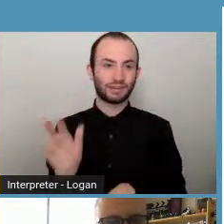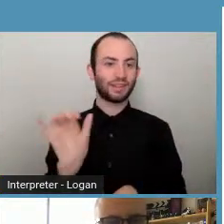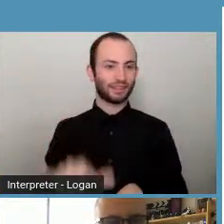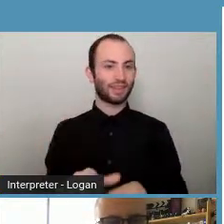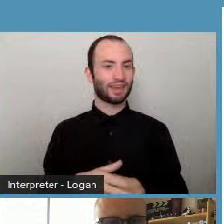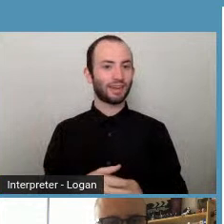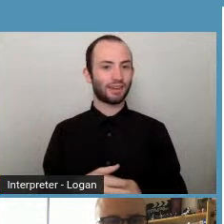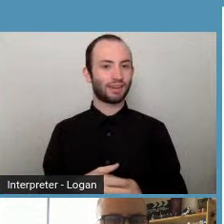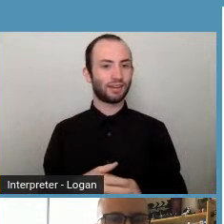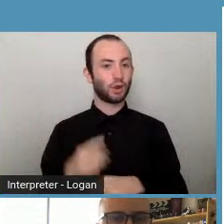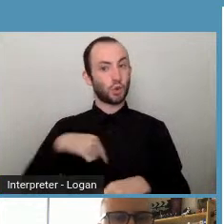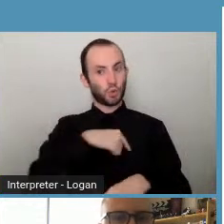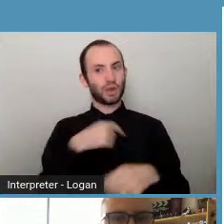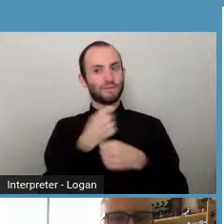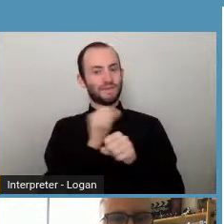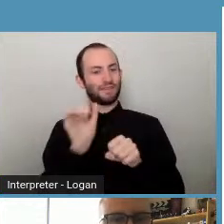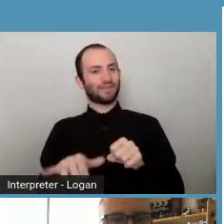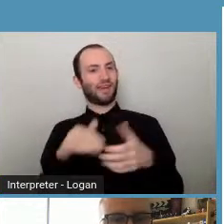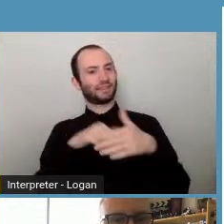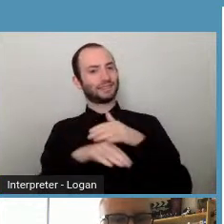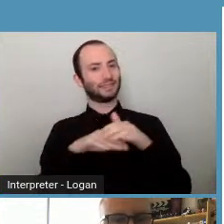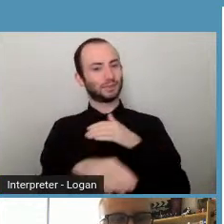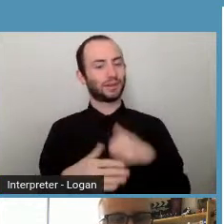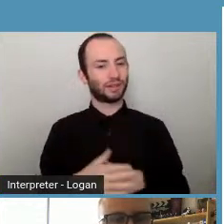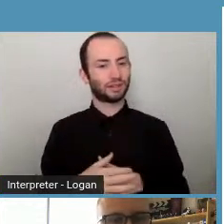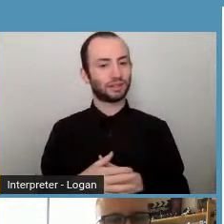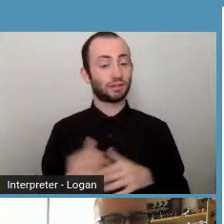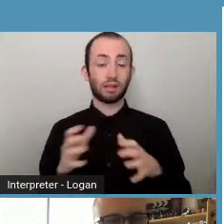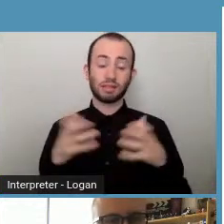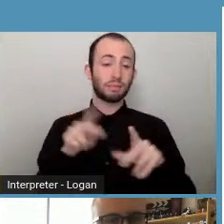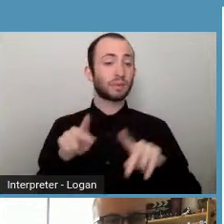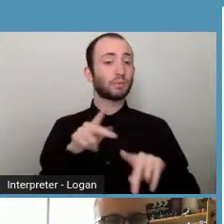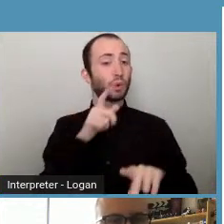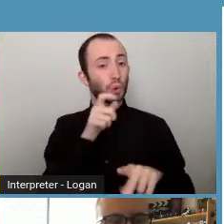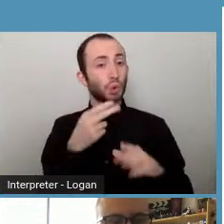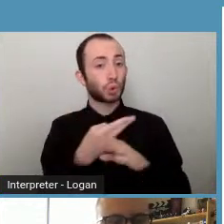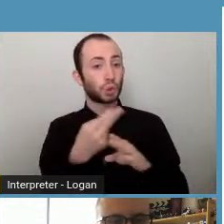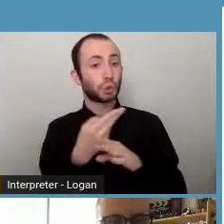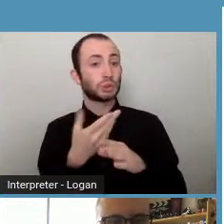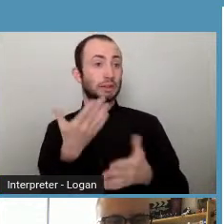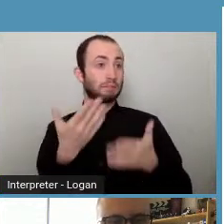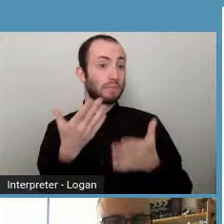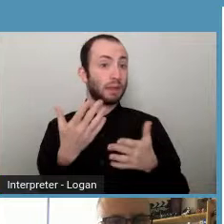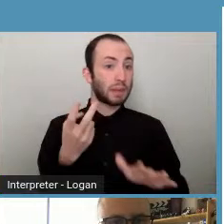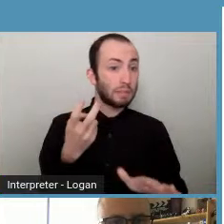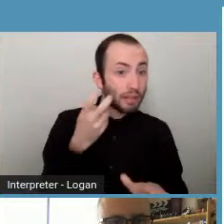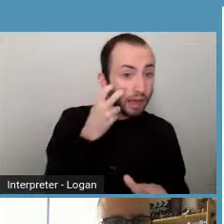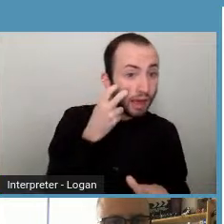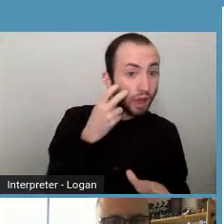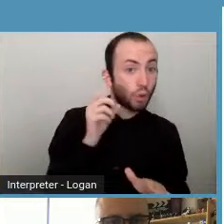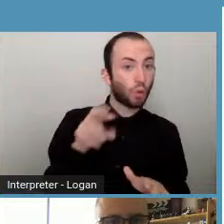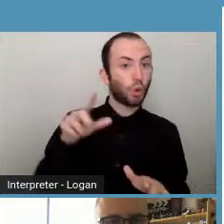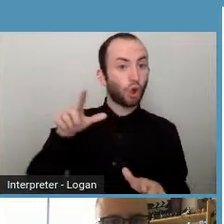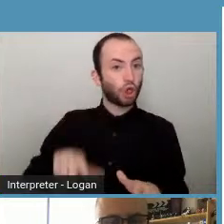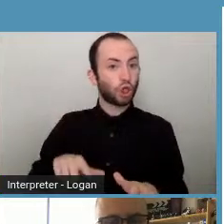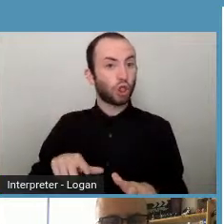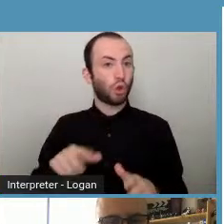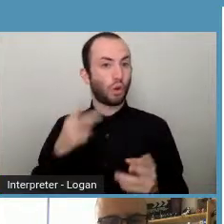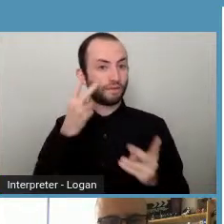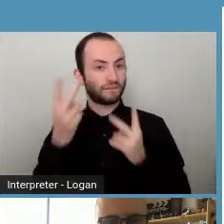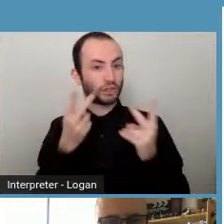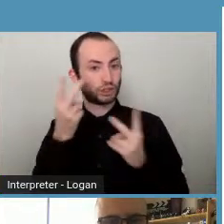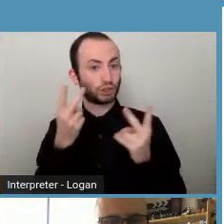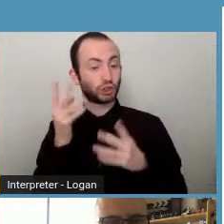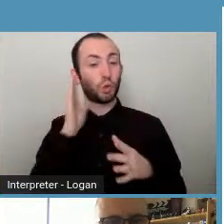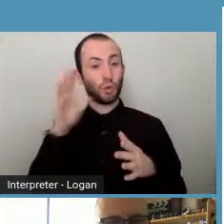assistive technologies as well. For example, a lot of folks who use a screen reader, they may be blind or low vision, will also use it with an